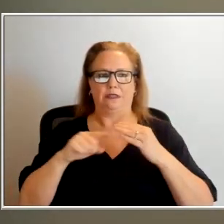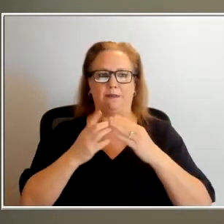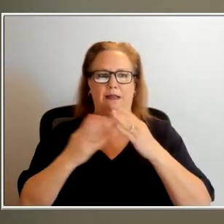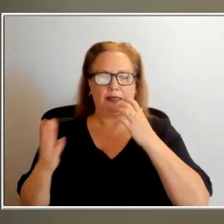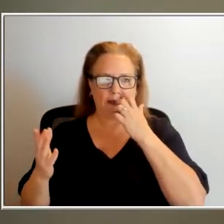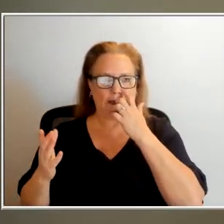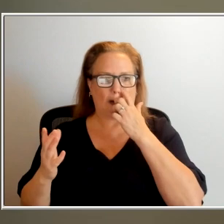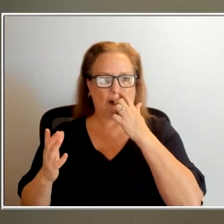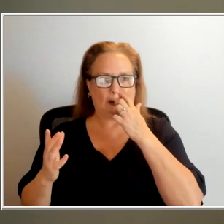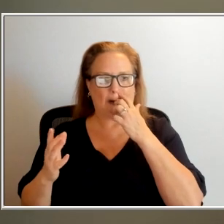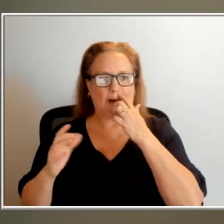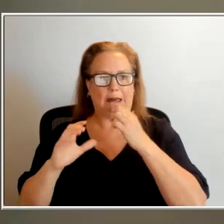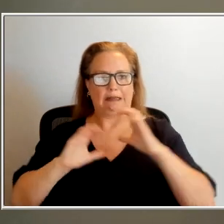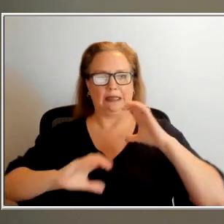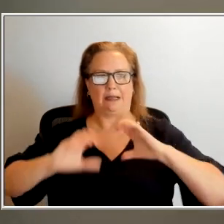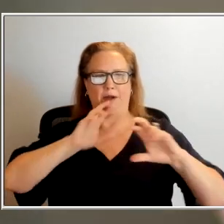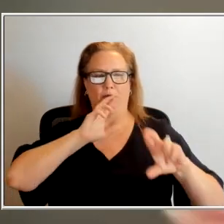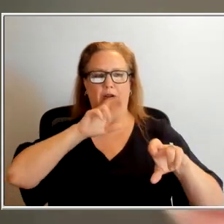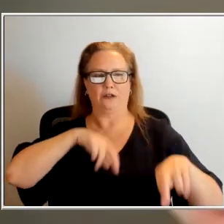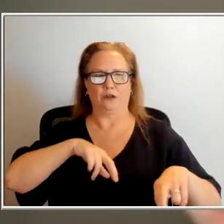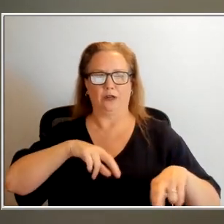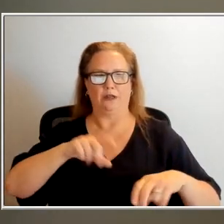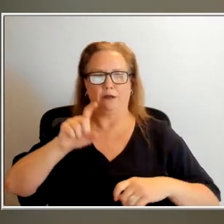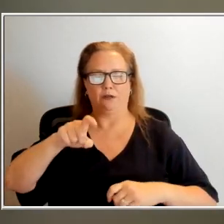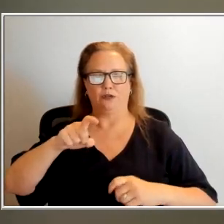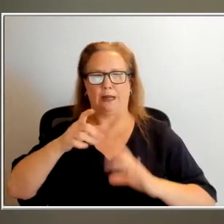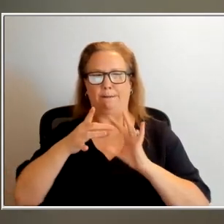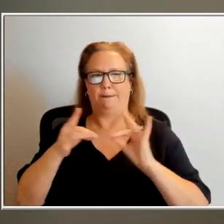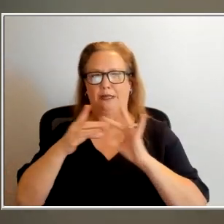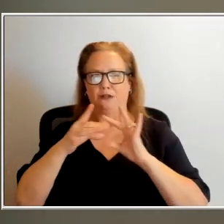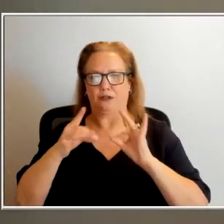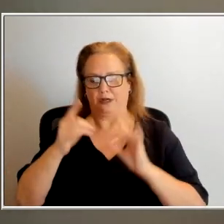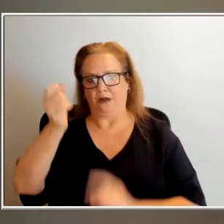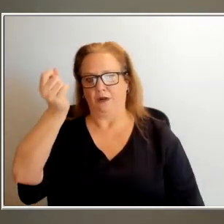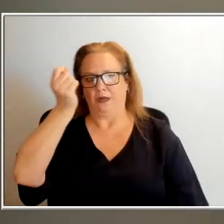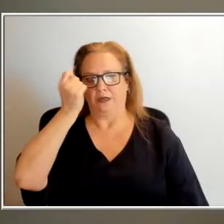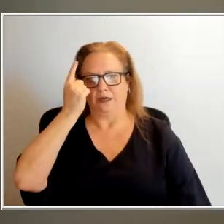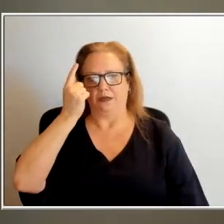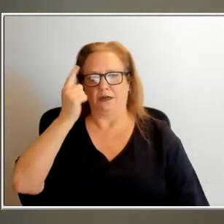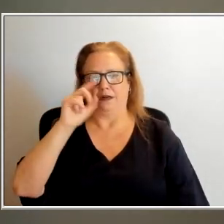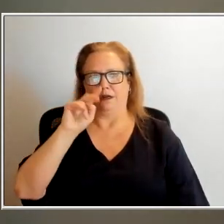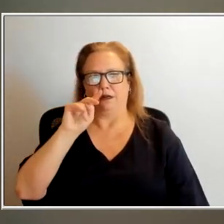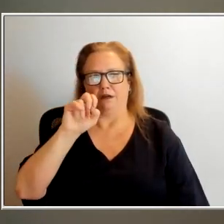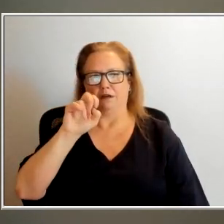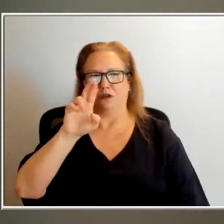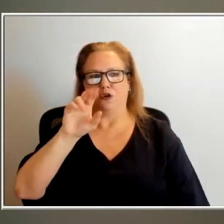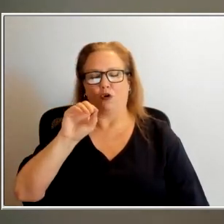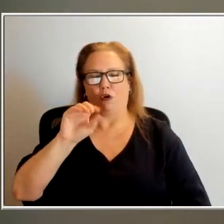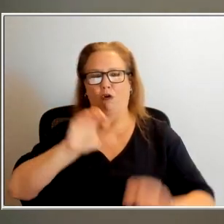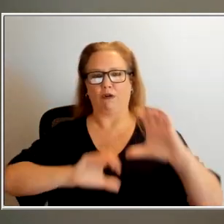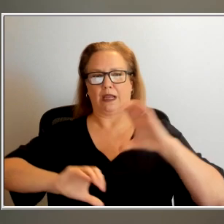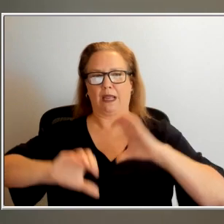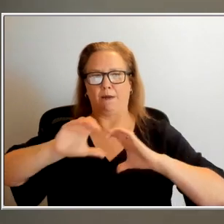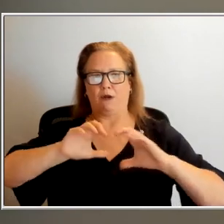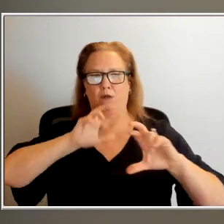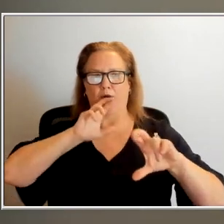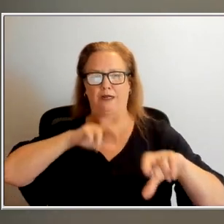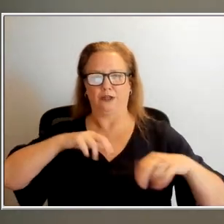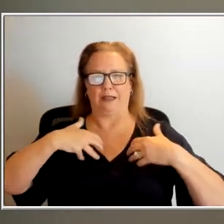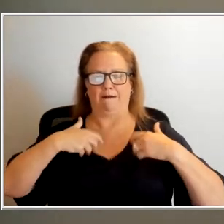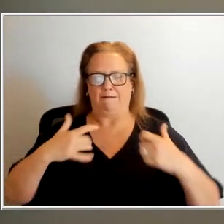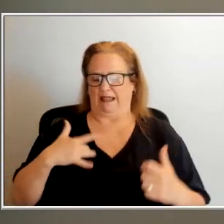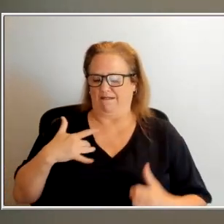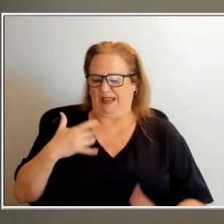I think the chemical reaction that we should also mention that we do understand is the neurochemical reaction of exercise, that